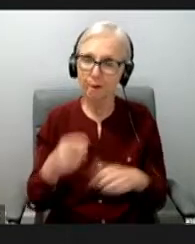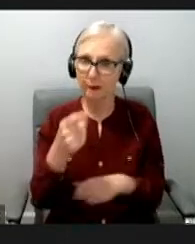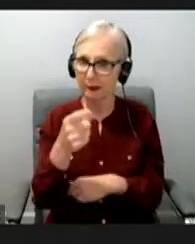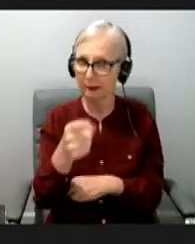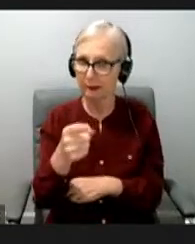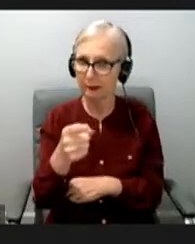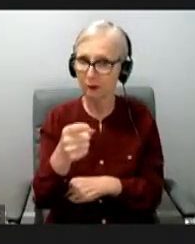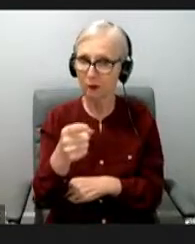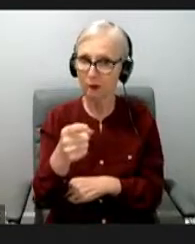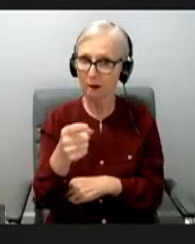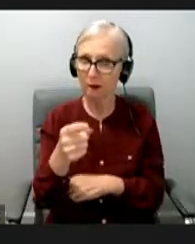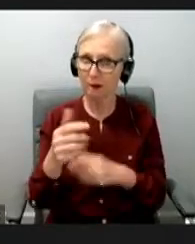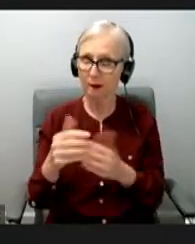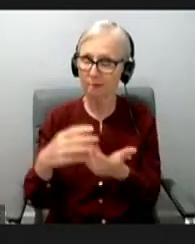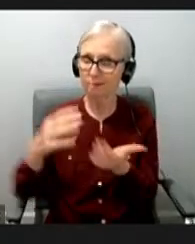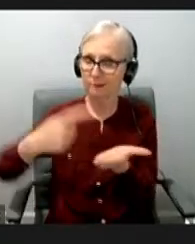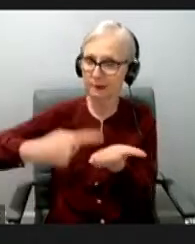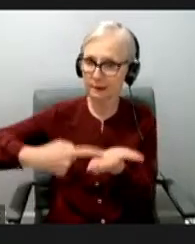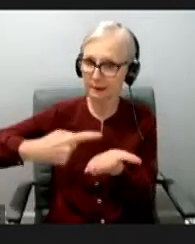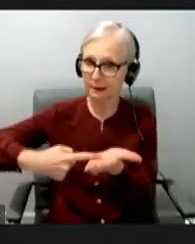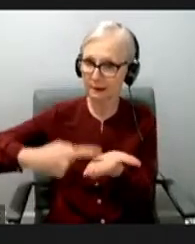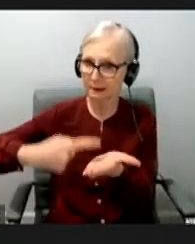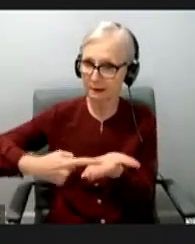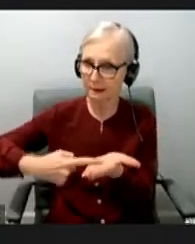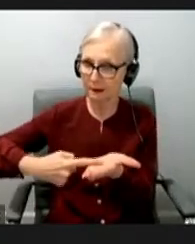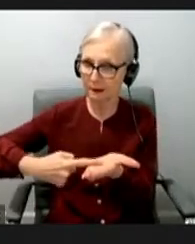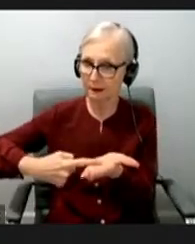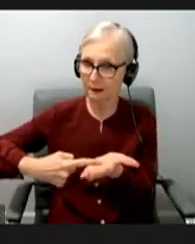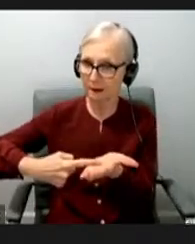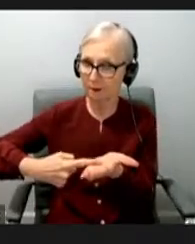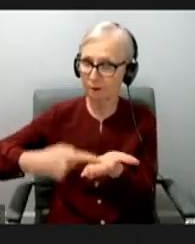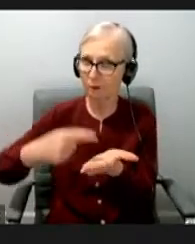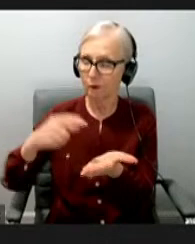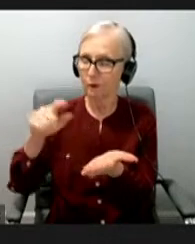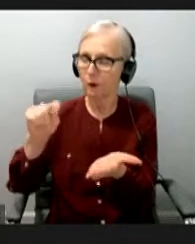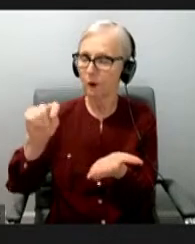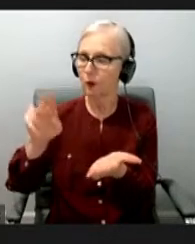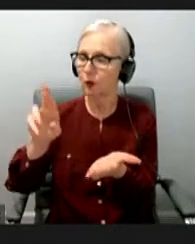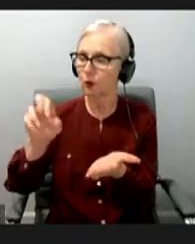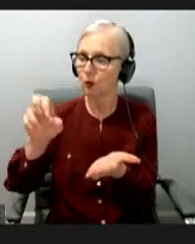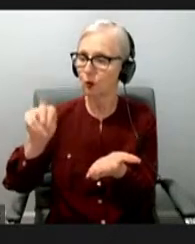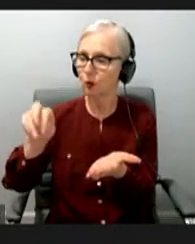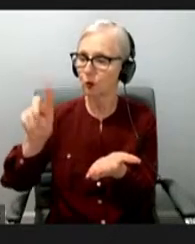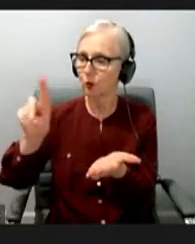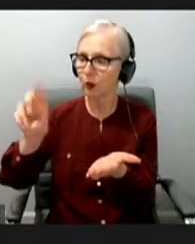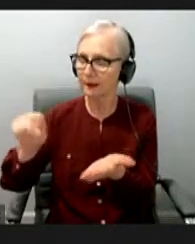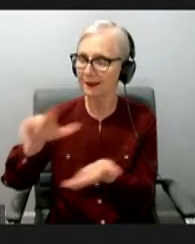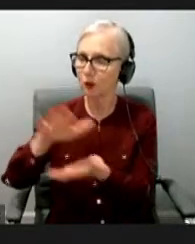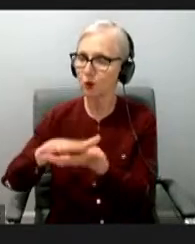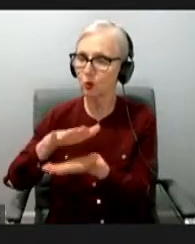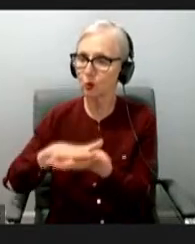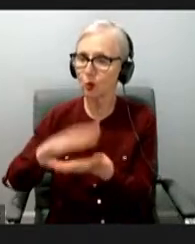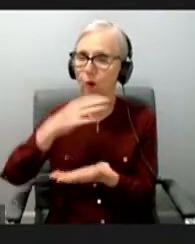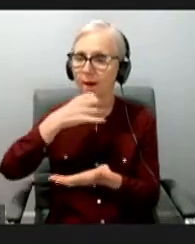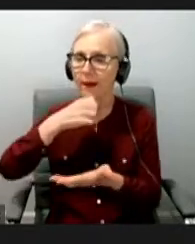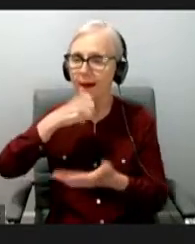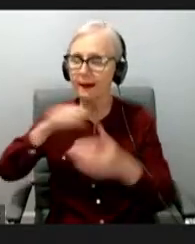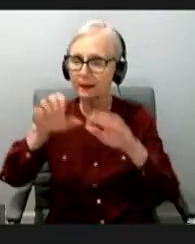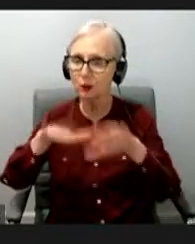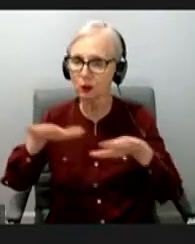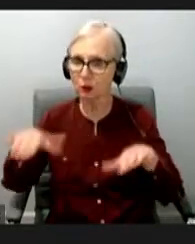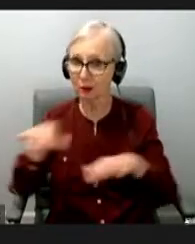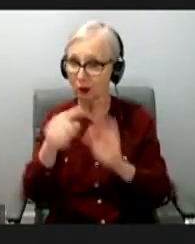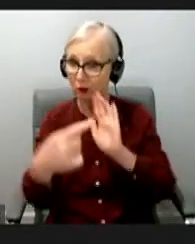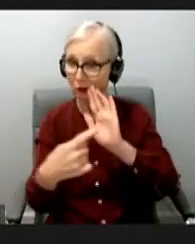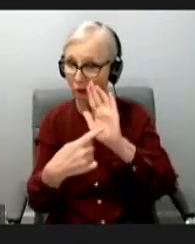So I want to spend the rest of our time today talking about some of the trends that we are seeing in school-age children in the state. So this is a figure that shows